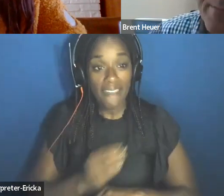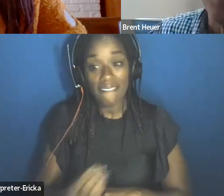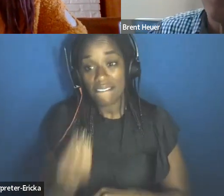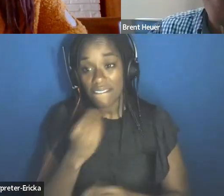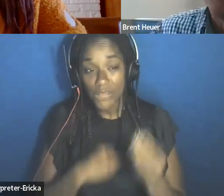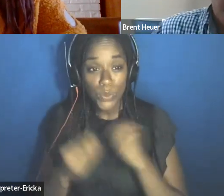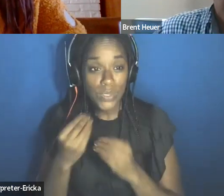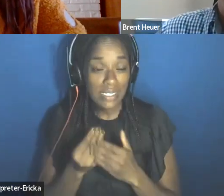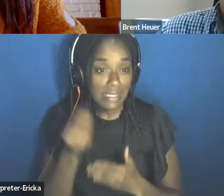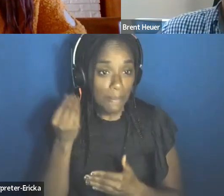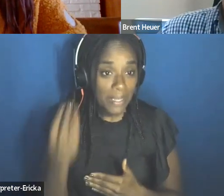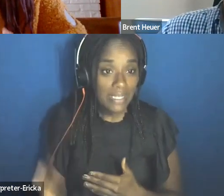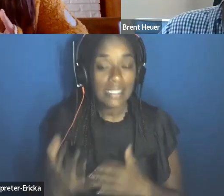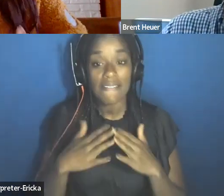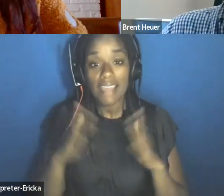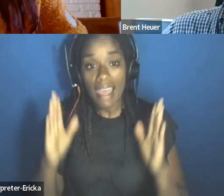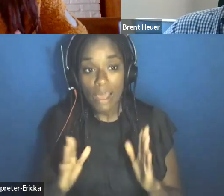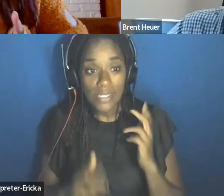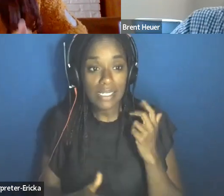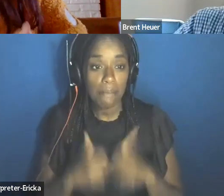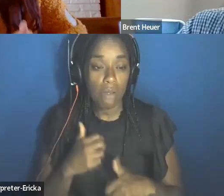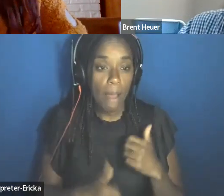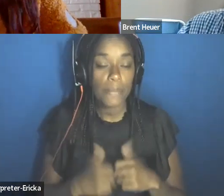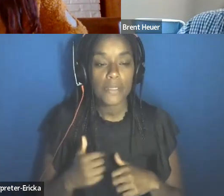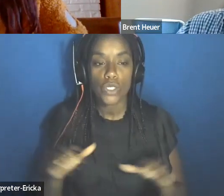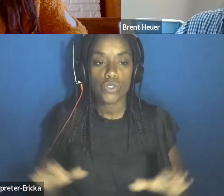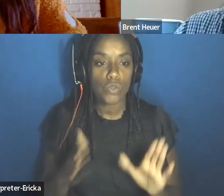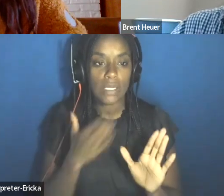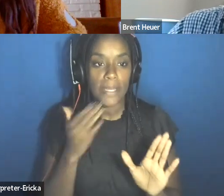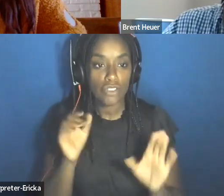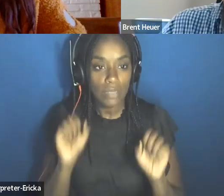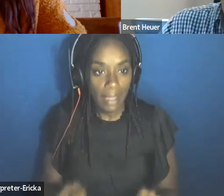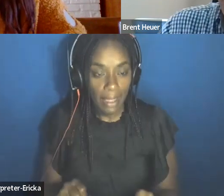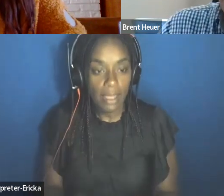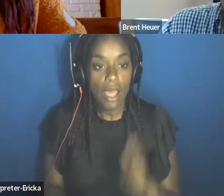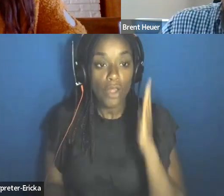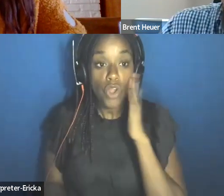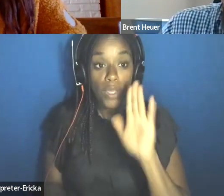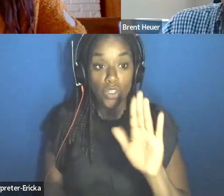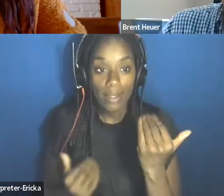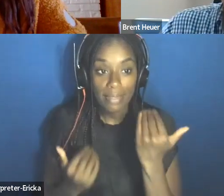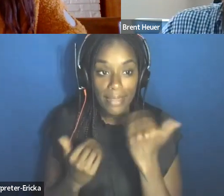is a problem. So really doing what you can, knowing your own limits so that you don't,